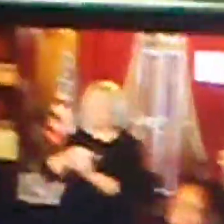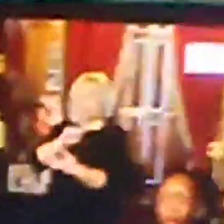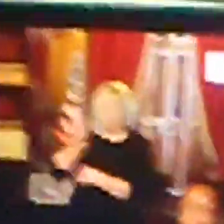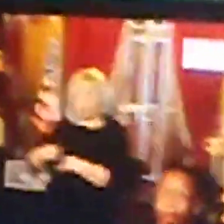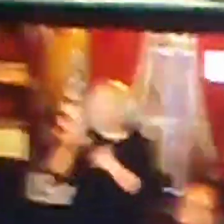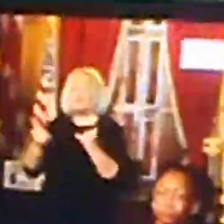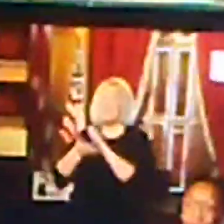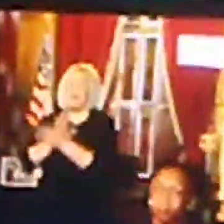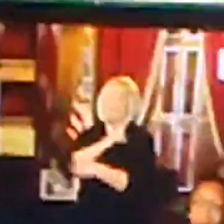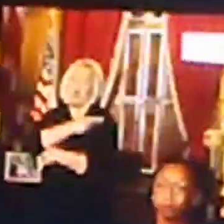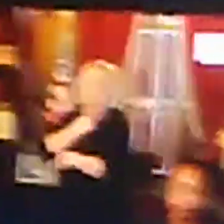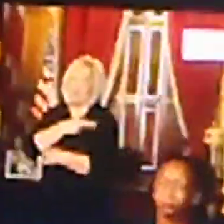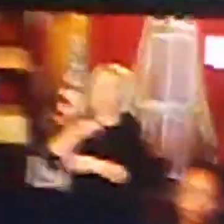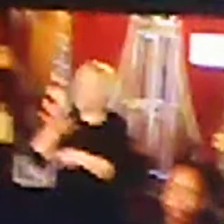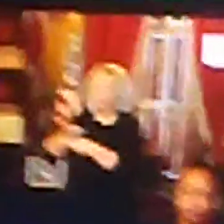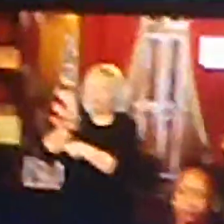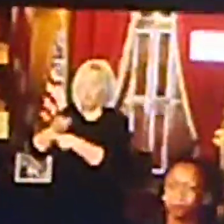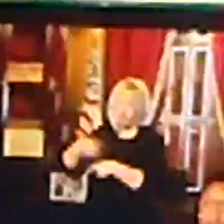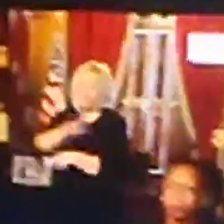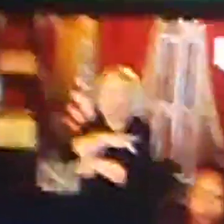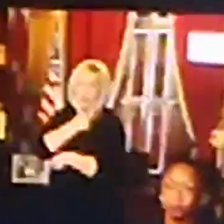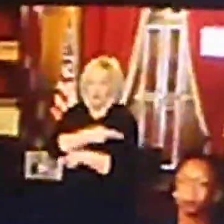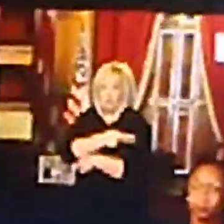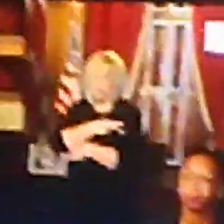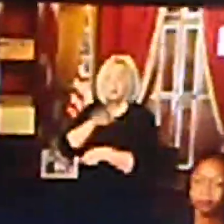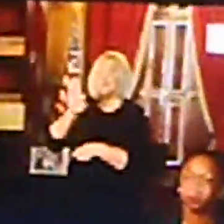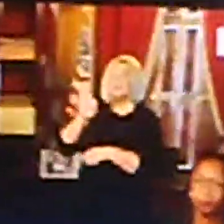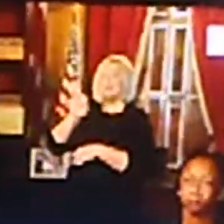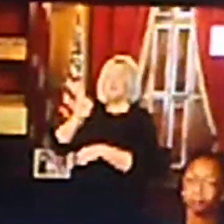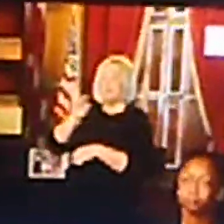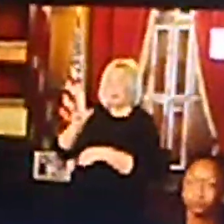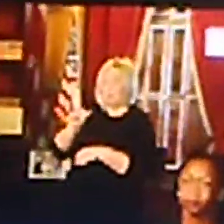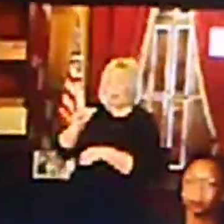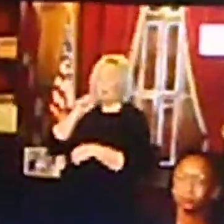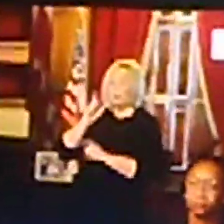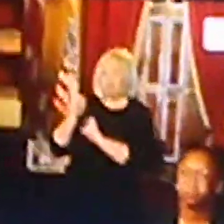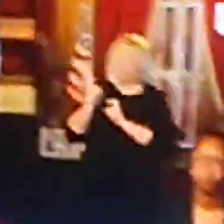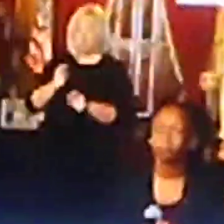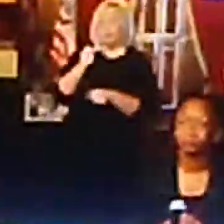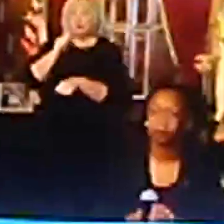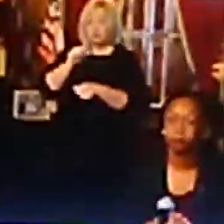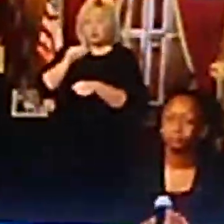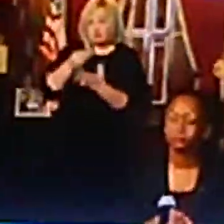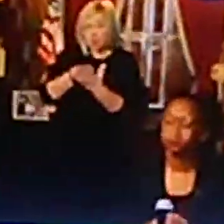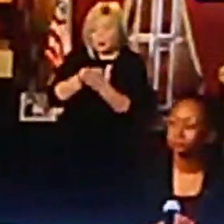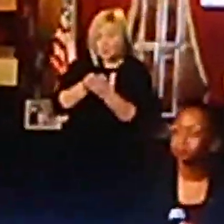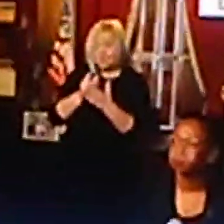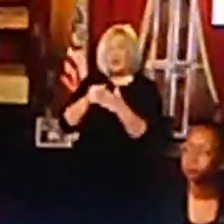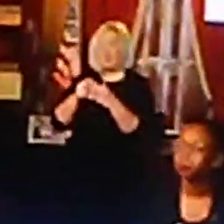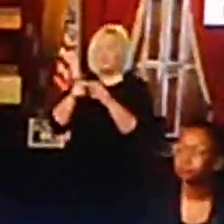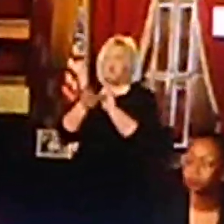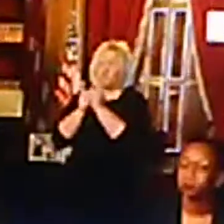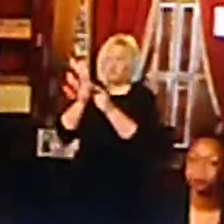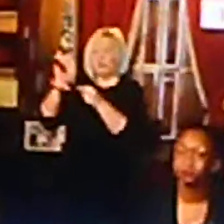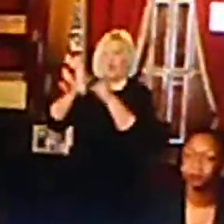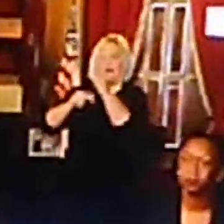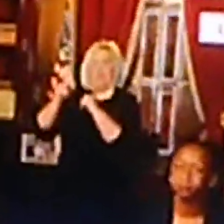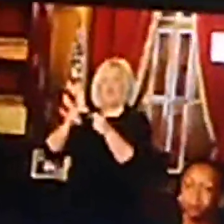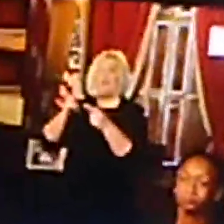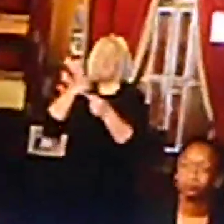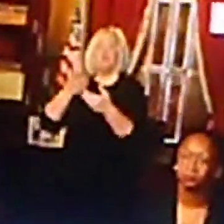Detroit. FEMA will fund the construction and supply the state, which will have, and this space will have